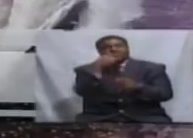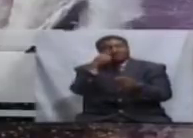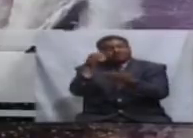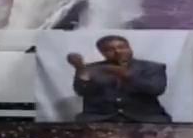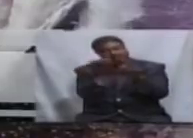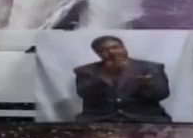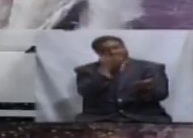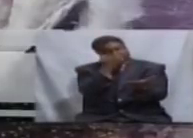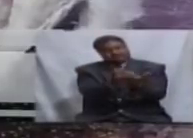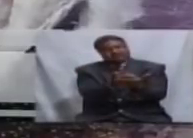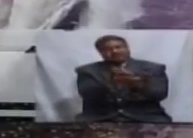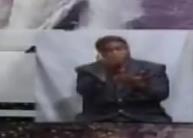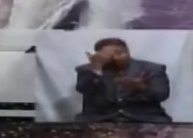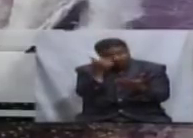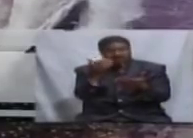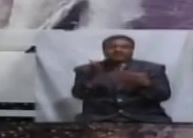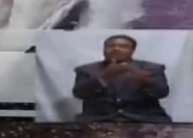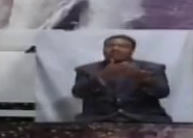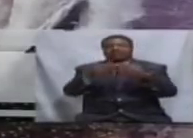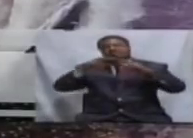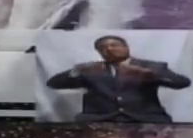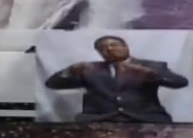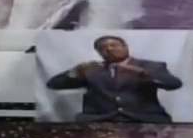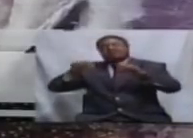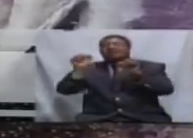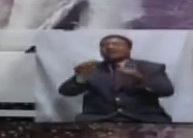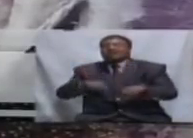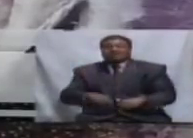easy for the Commission to carry out investigations.